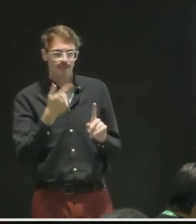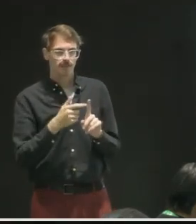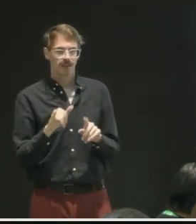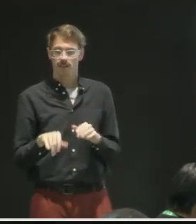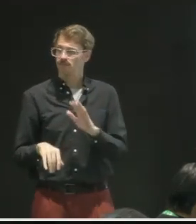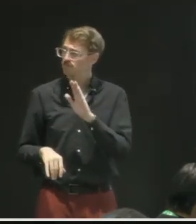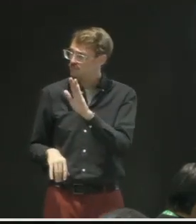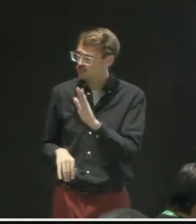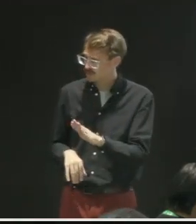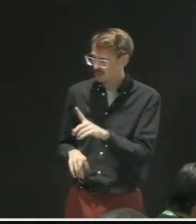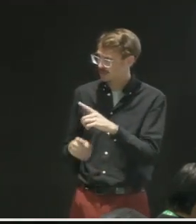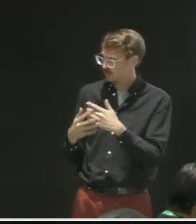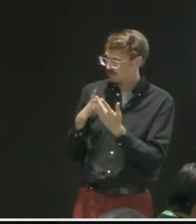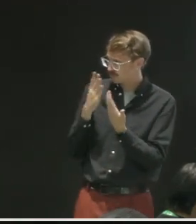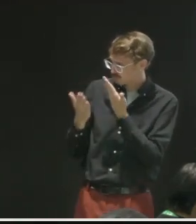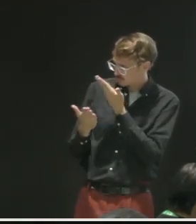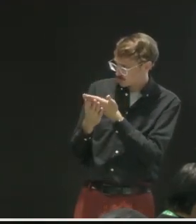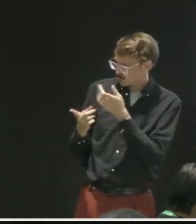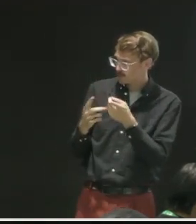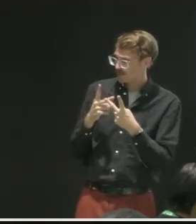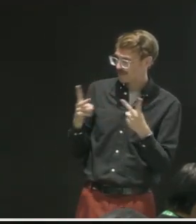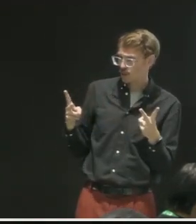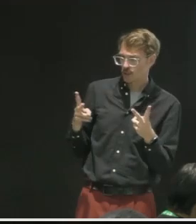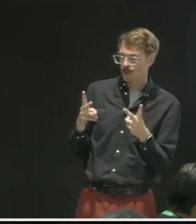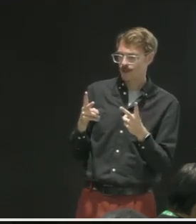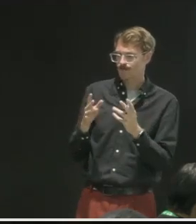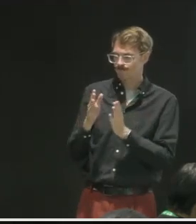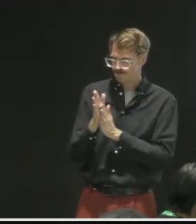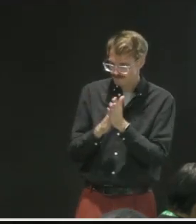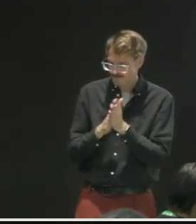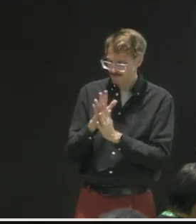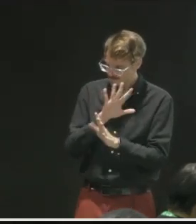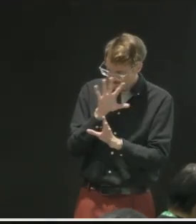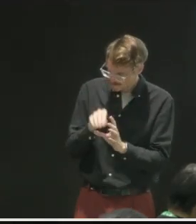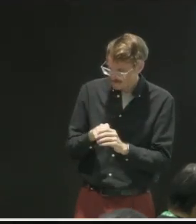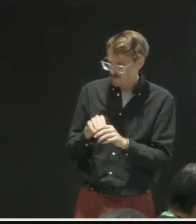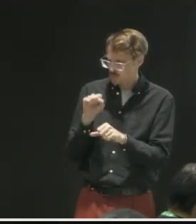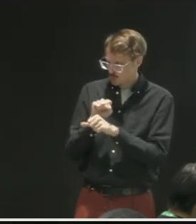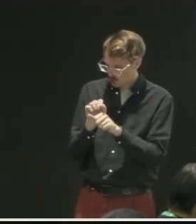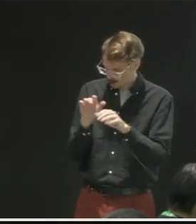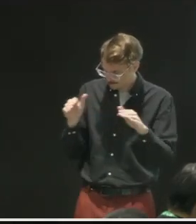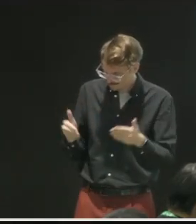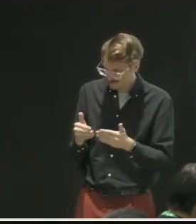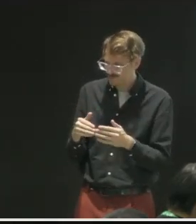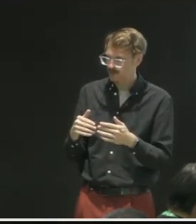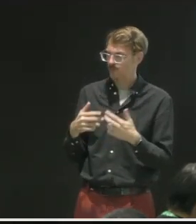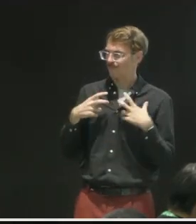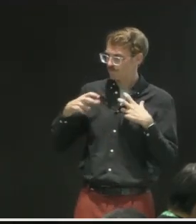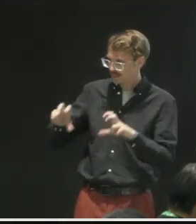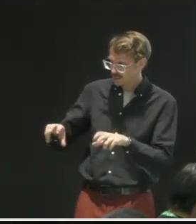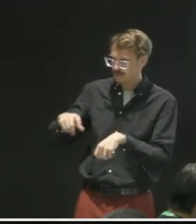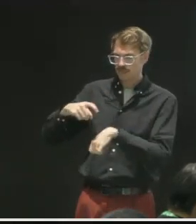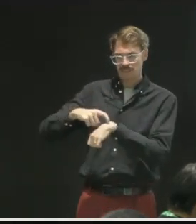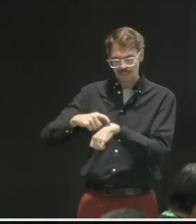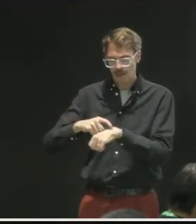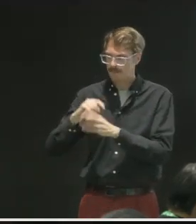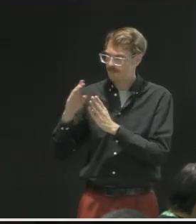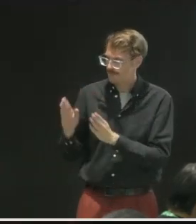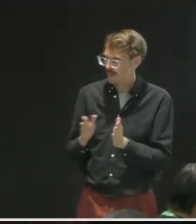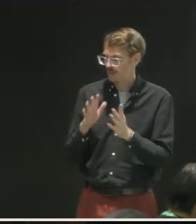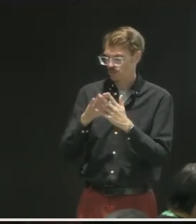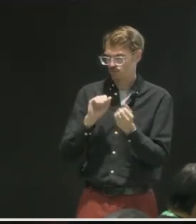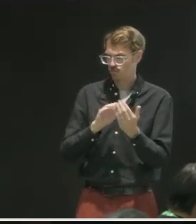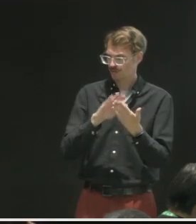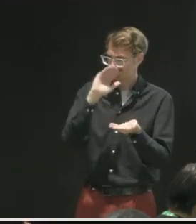that you have to do, an intentional investment in time and kind of planning to address that violence. So thank you for sharing that with